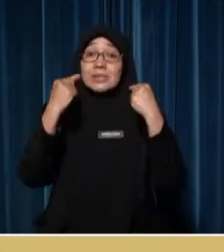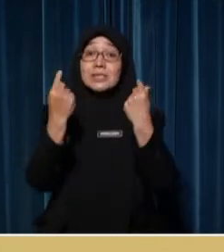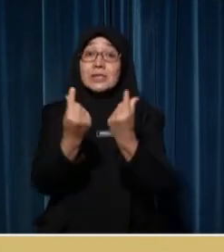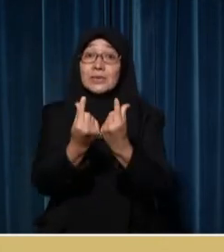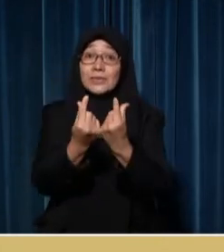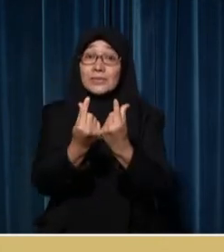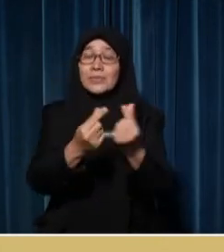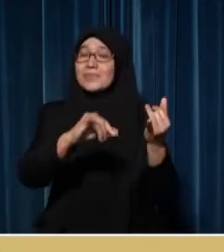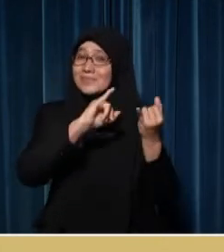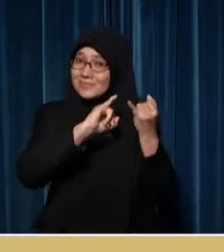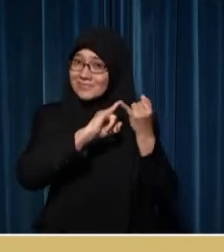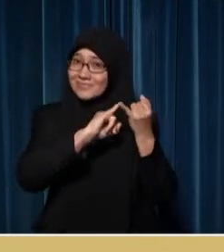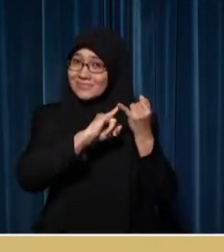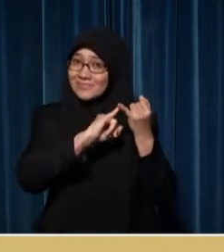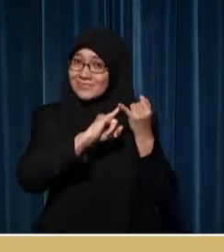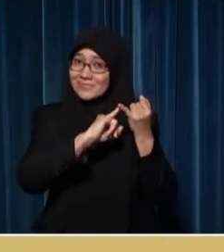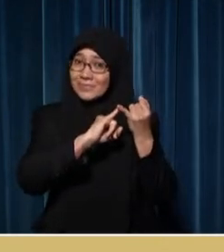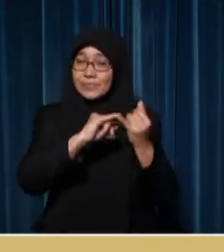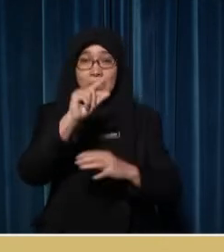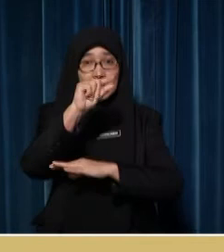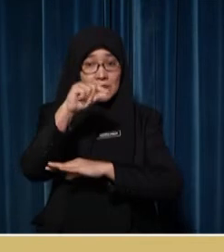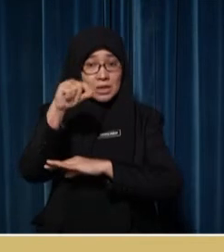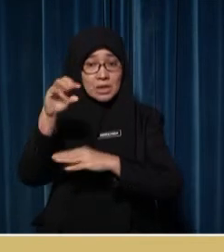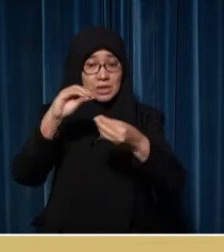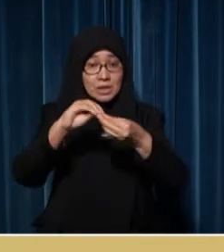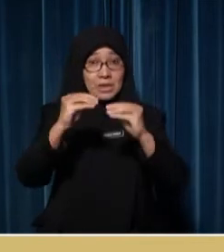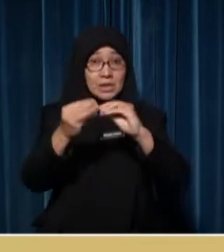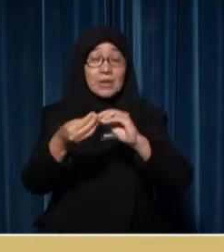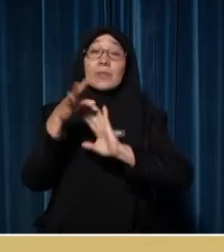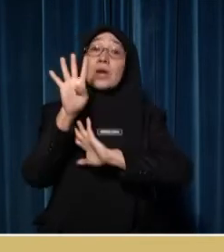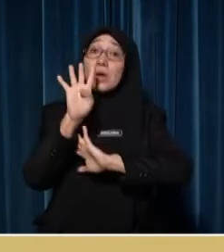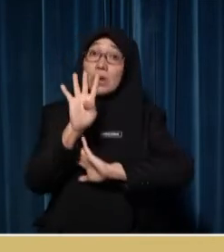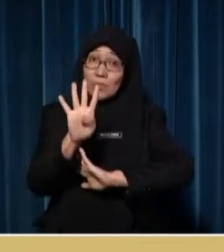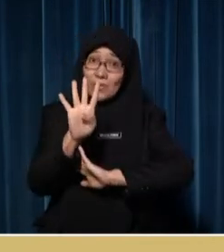Last but not least, write the number 4.